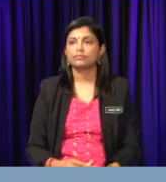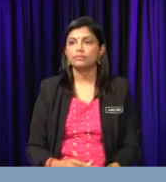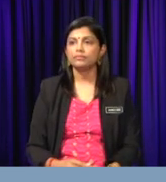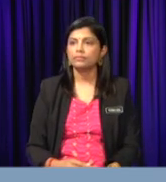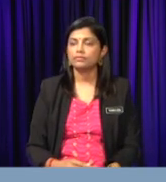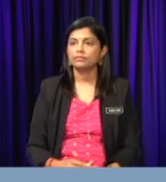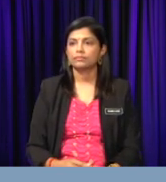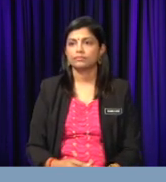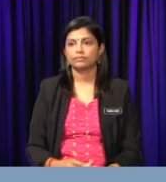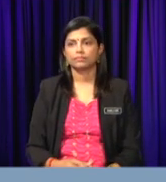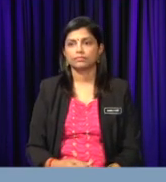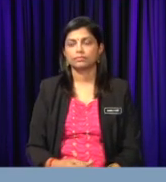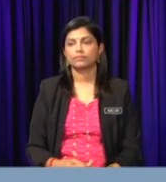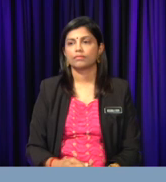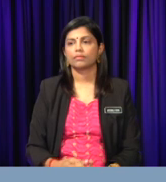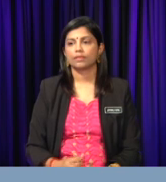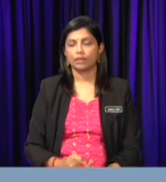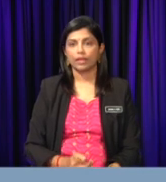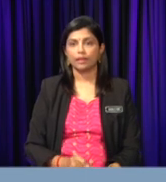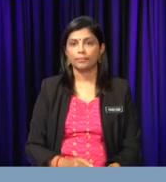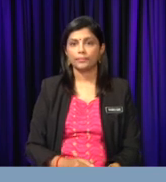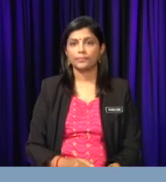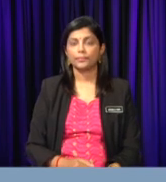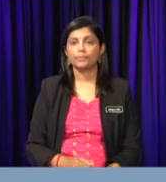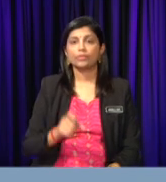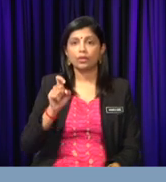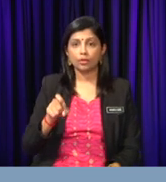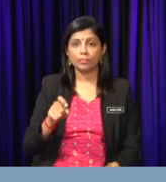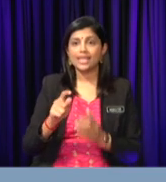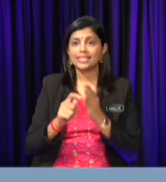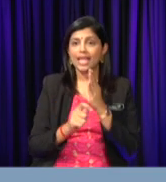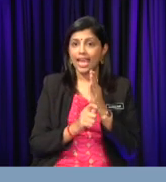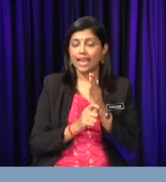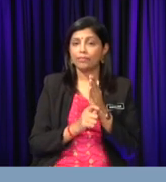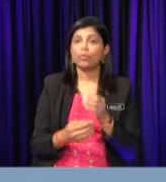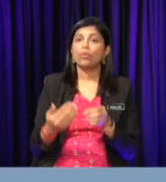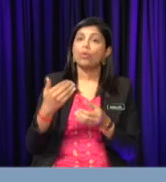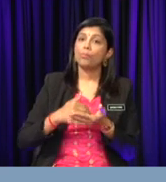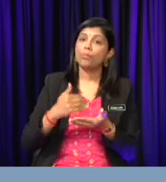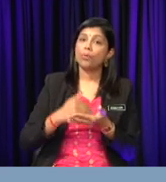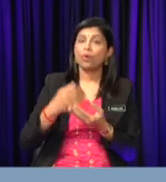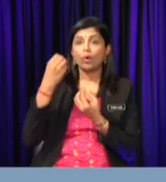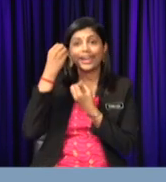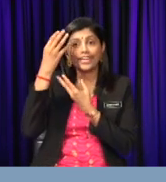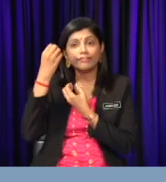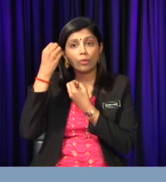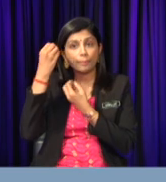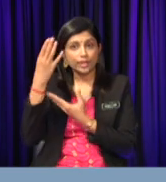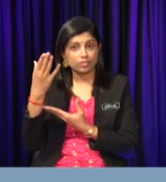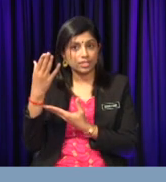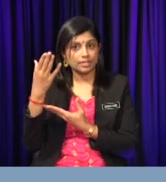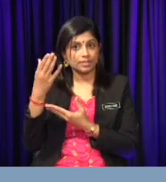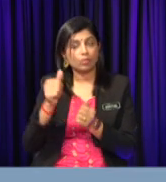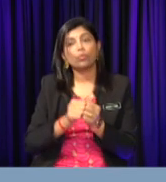they follow the trend, and then you just stop there. Mm. You need to add on, elaborate with